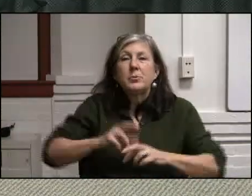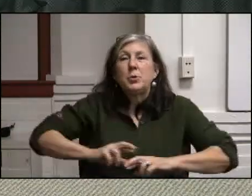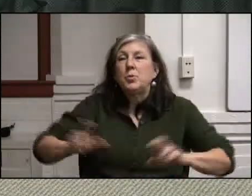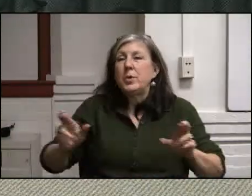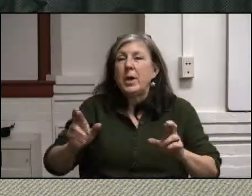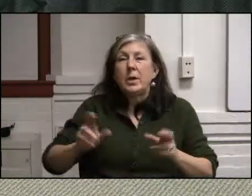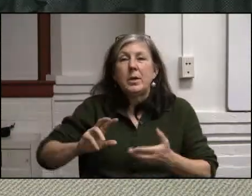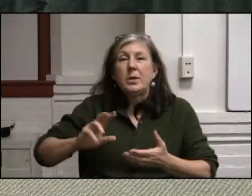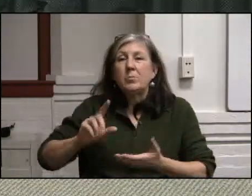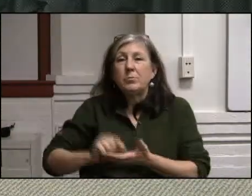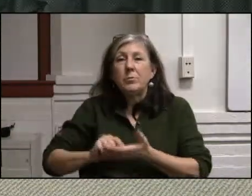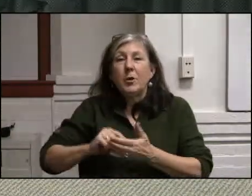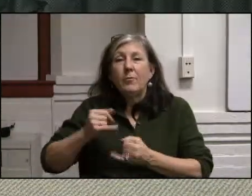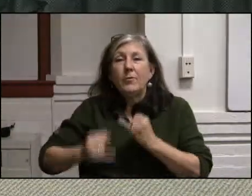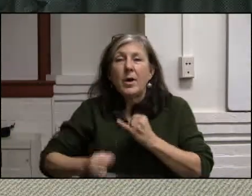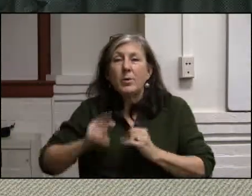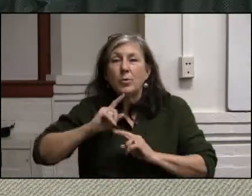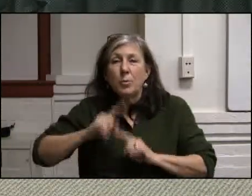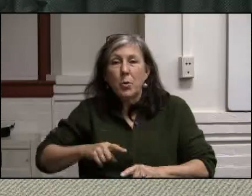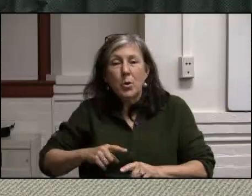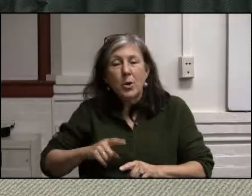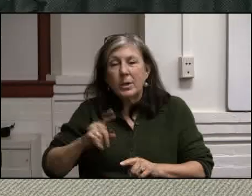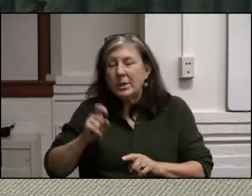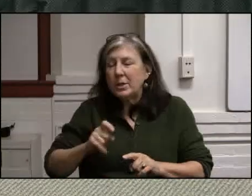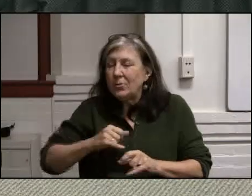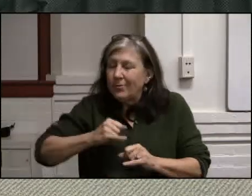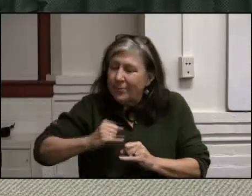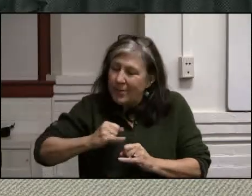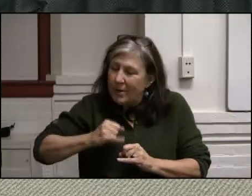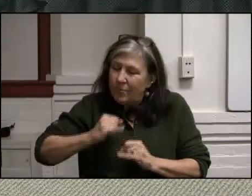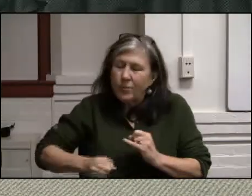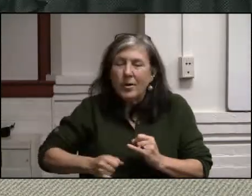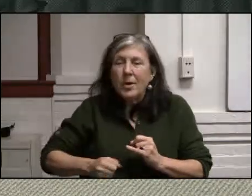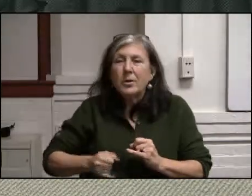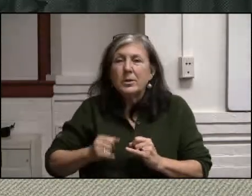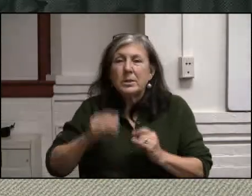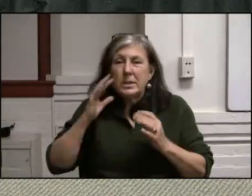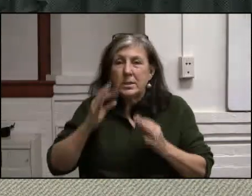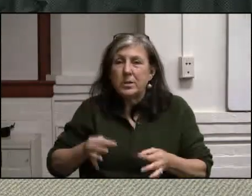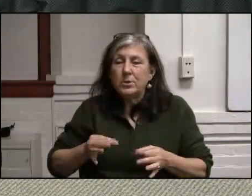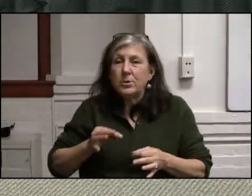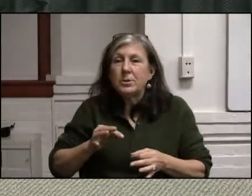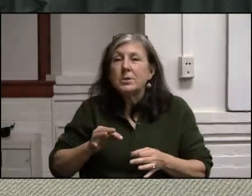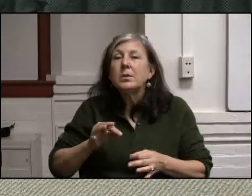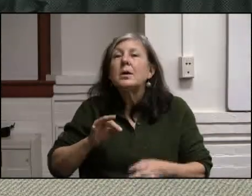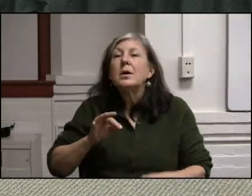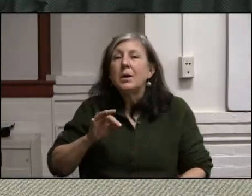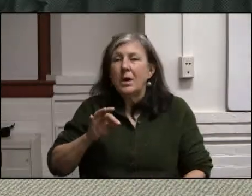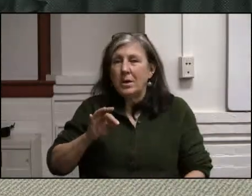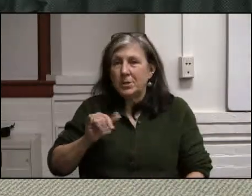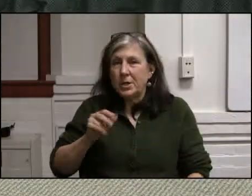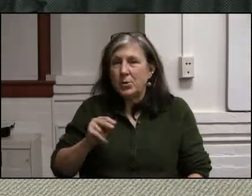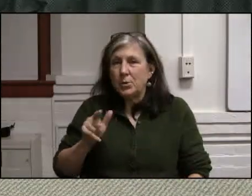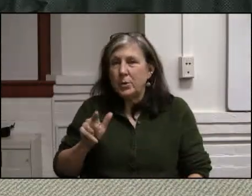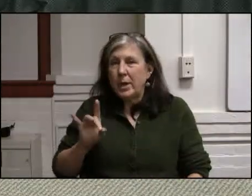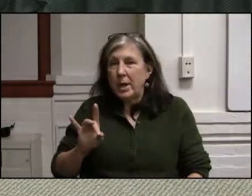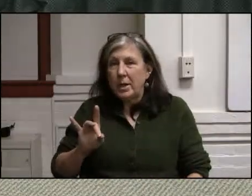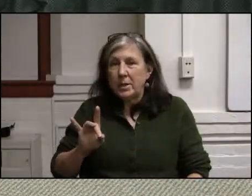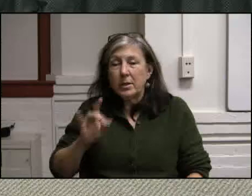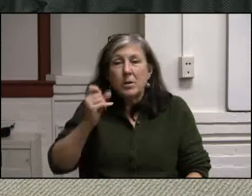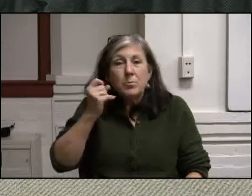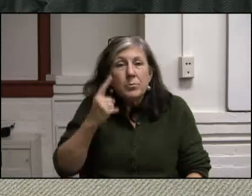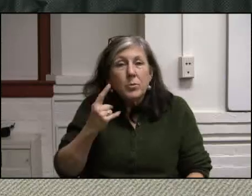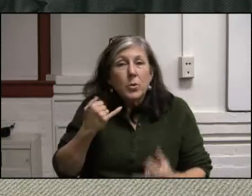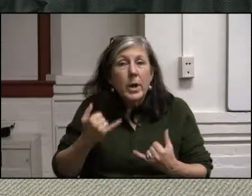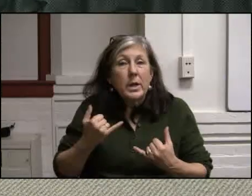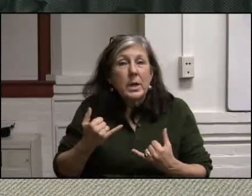to have you make your final decisions on the evening of the 28th. Okay. This moment in time, I want to be really clear,